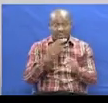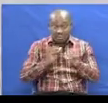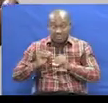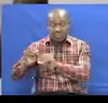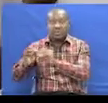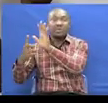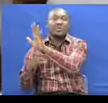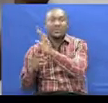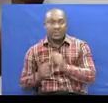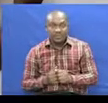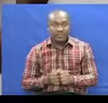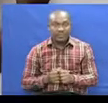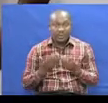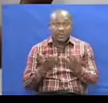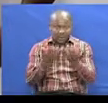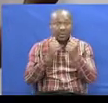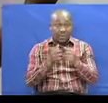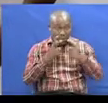let us solve this one.